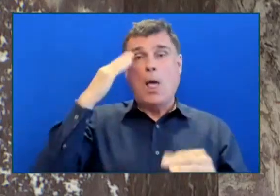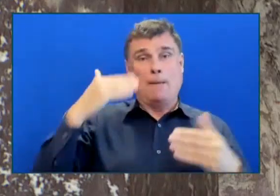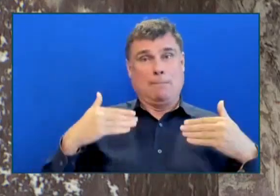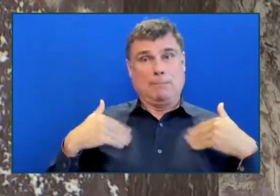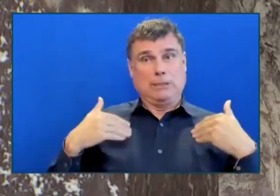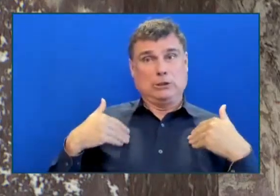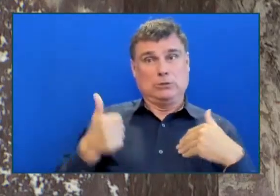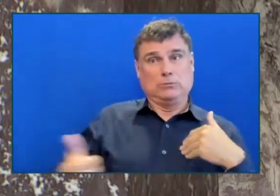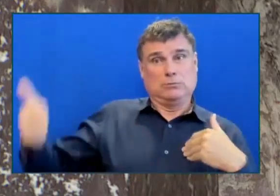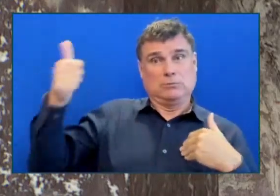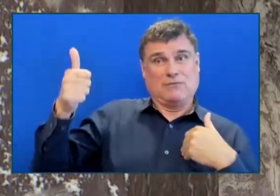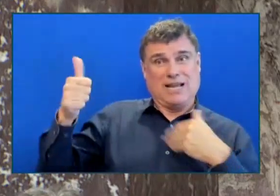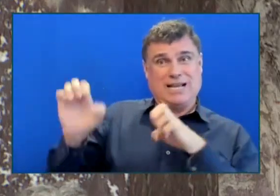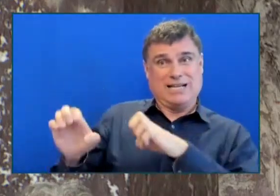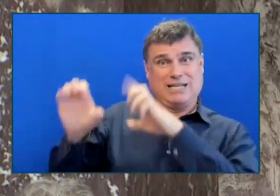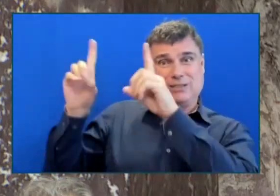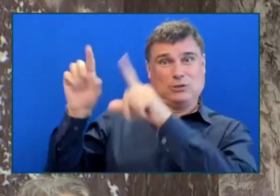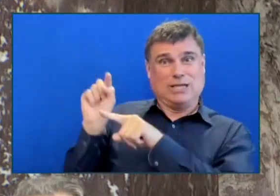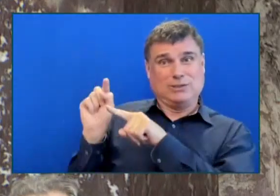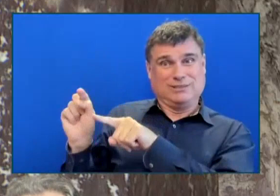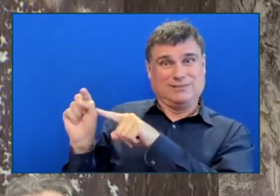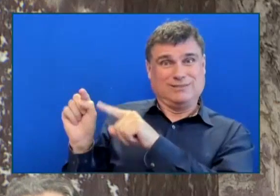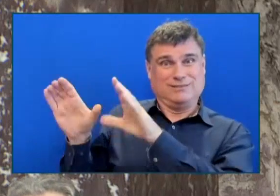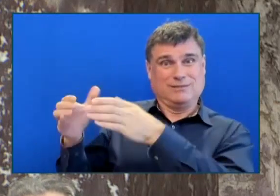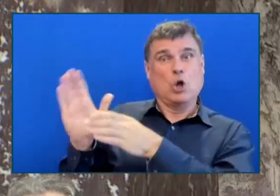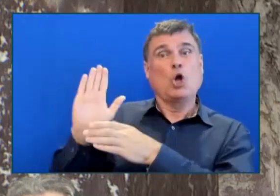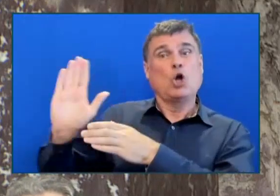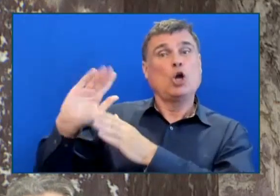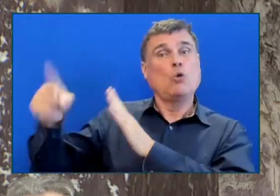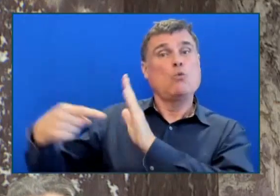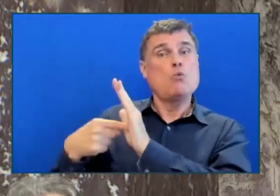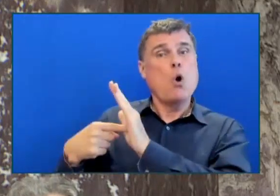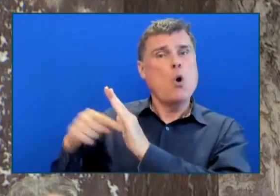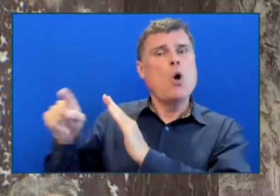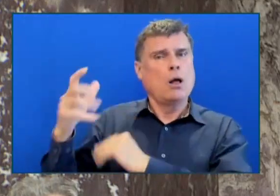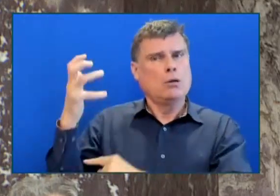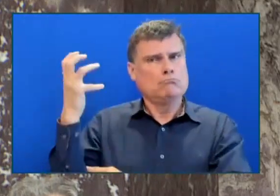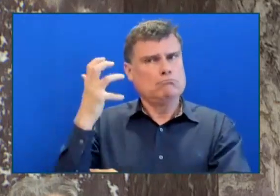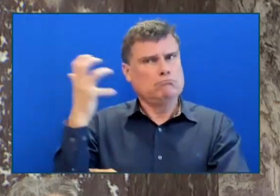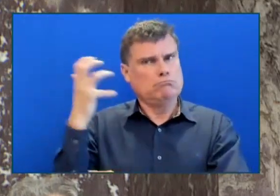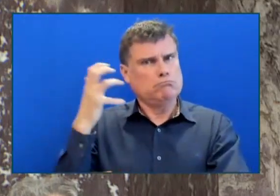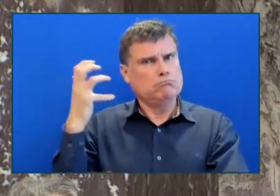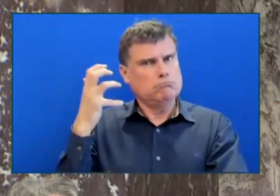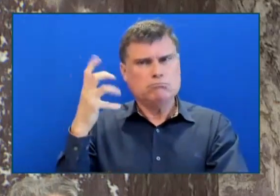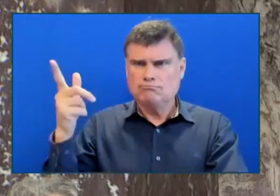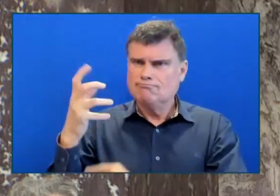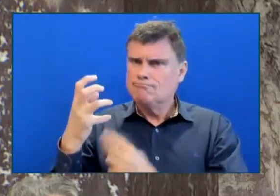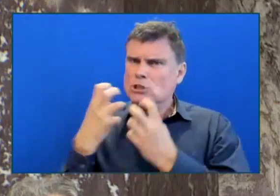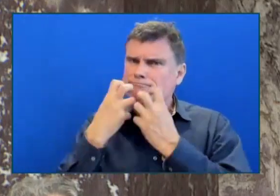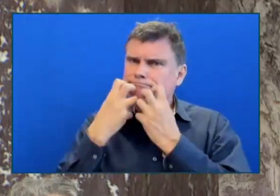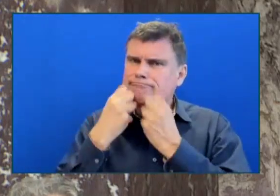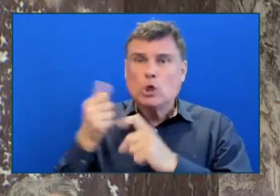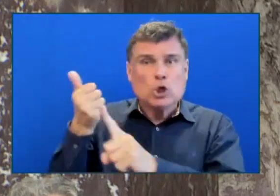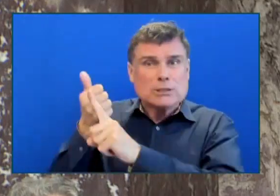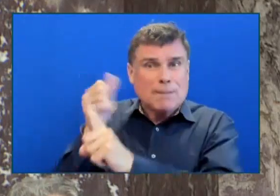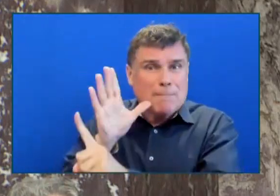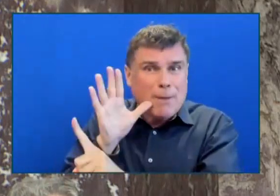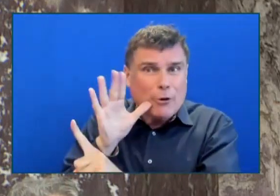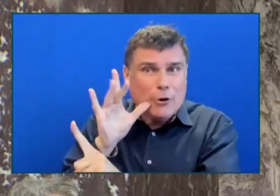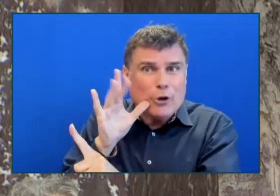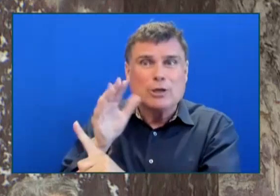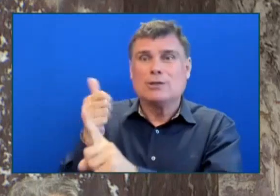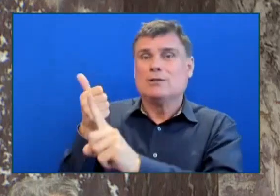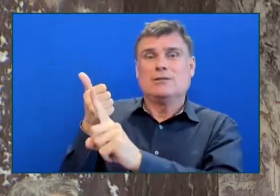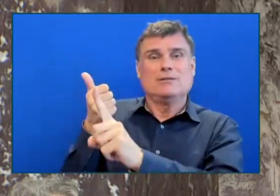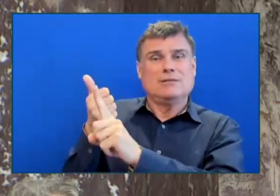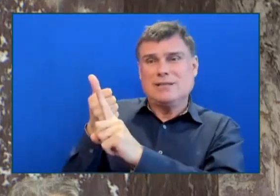and most important role as both as a mom as well as Minister of Education, is making sure that all kids in our communities have the funding that's needed.